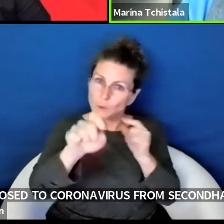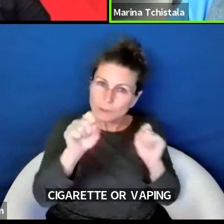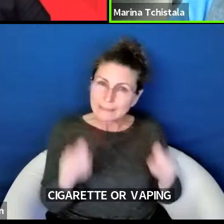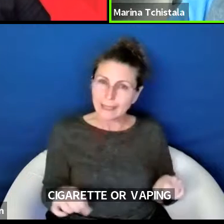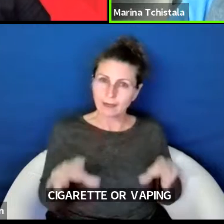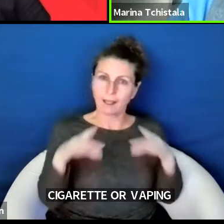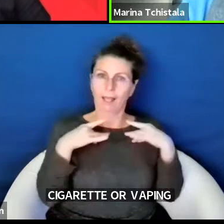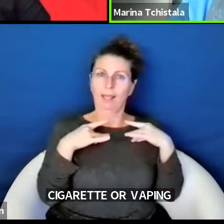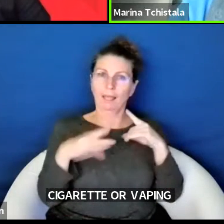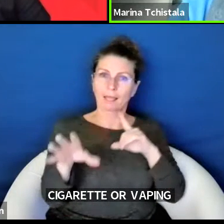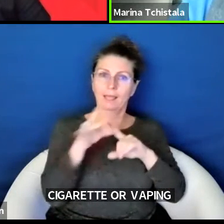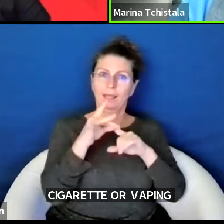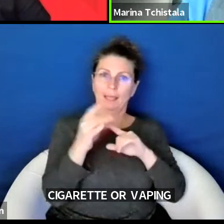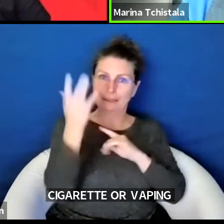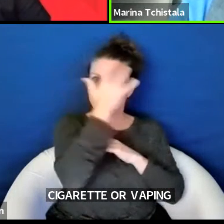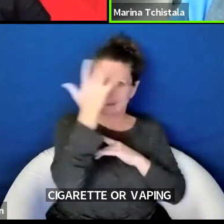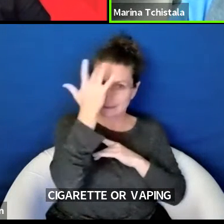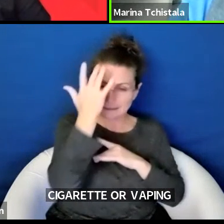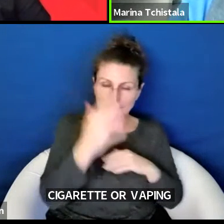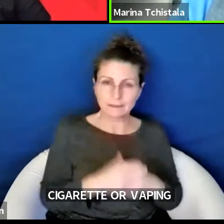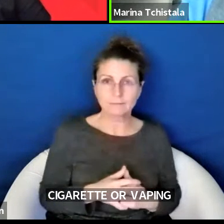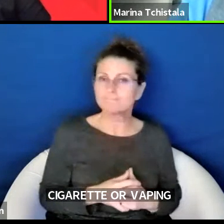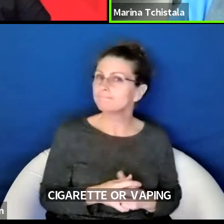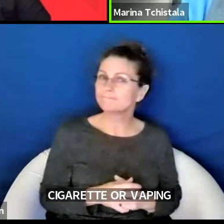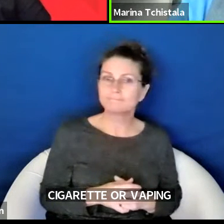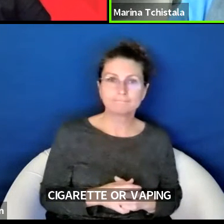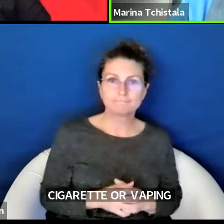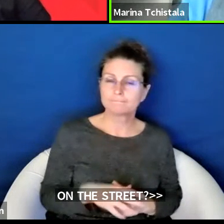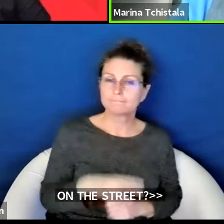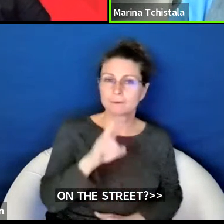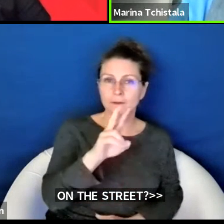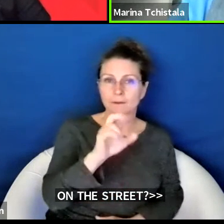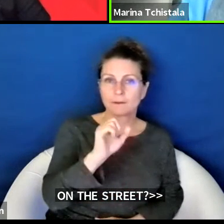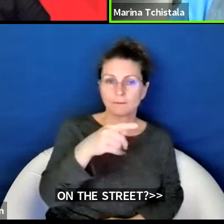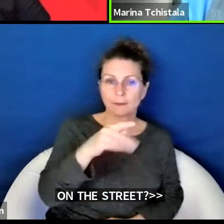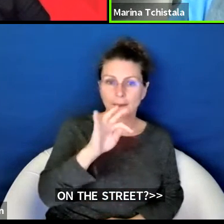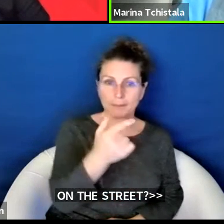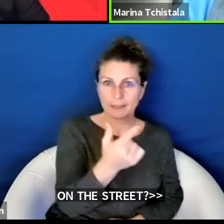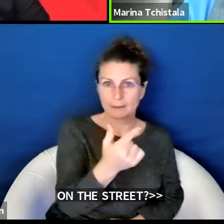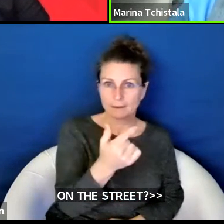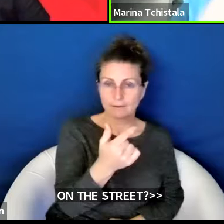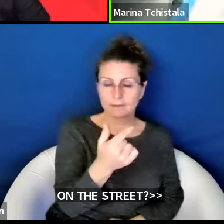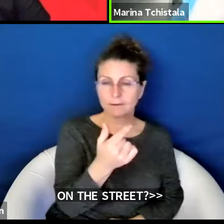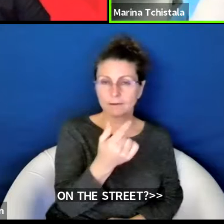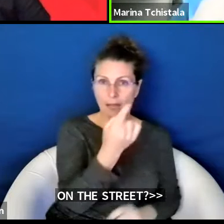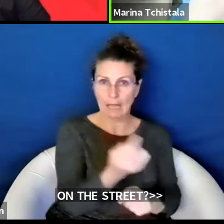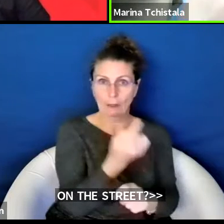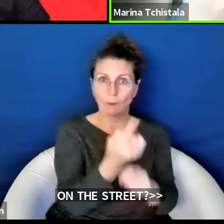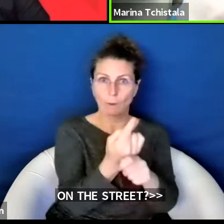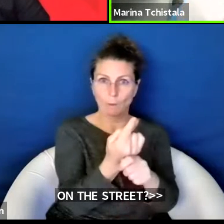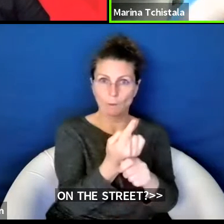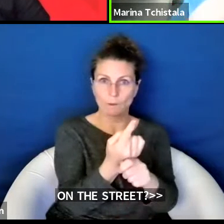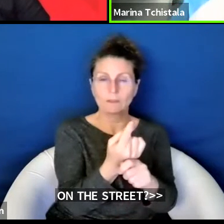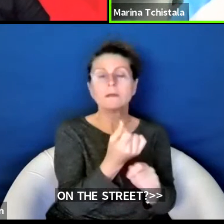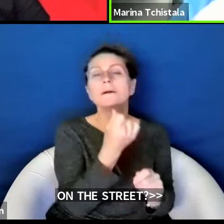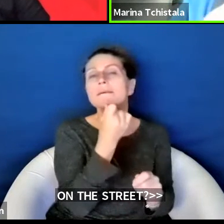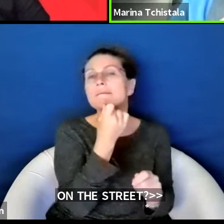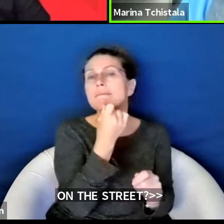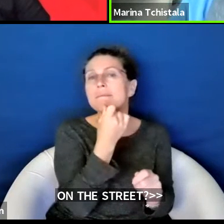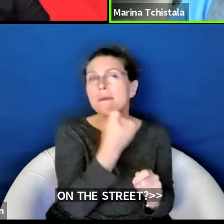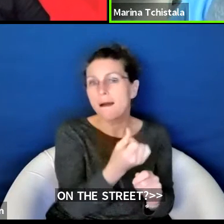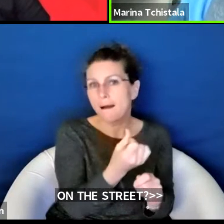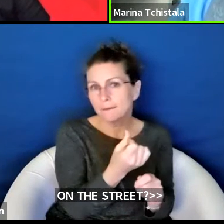Vaping is not spread of the virus on its own, so it's not the vaping